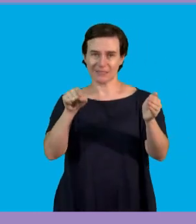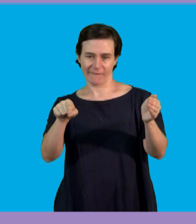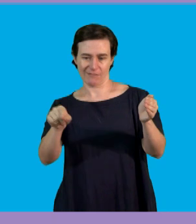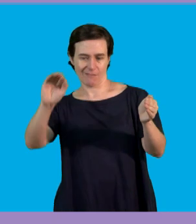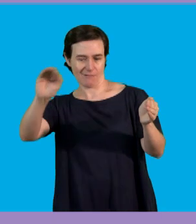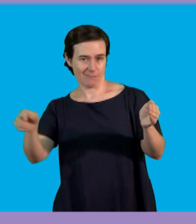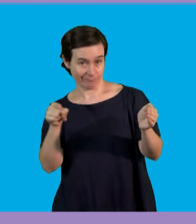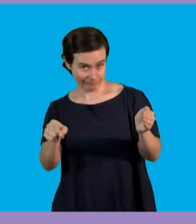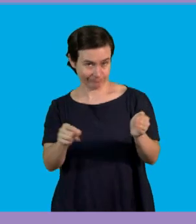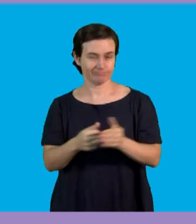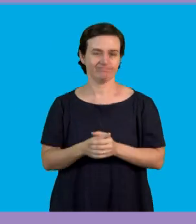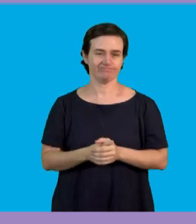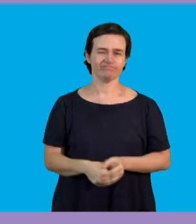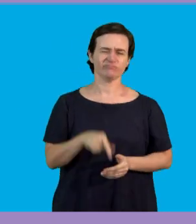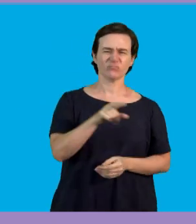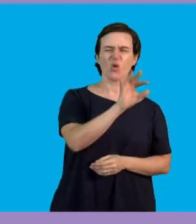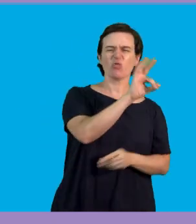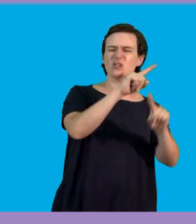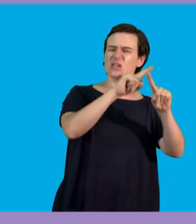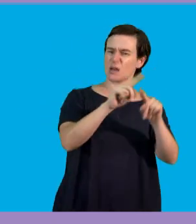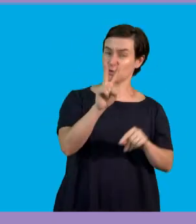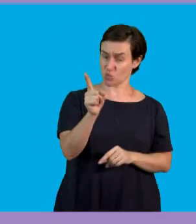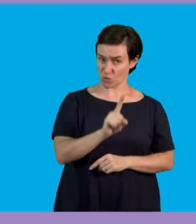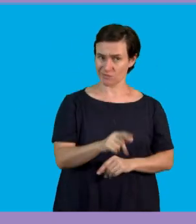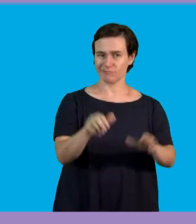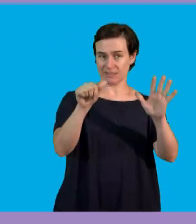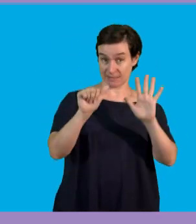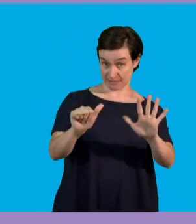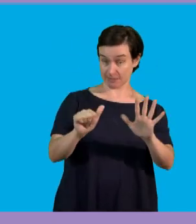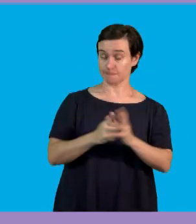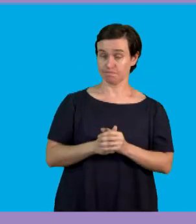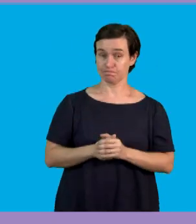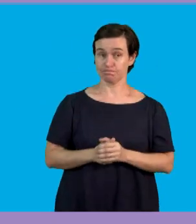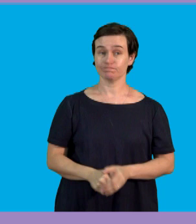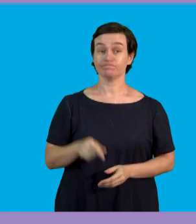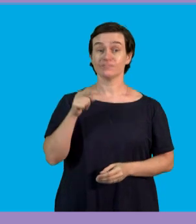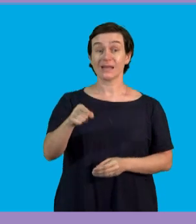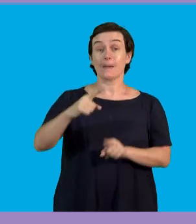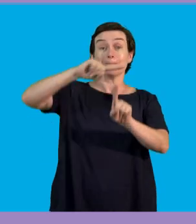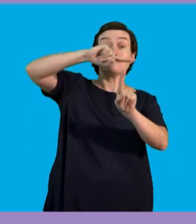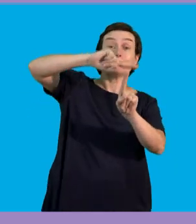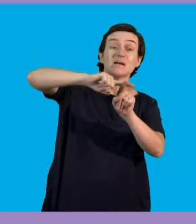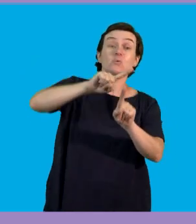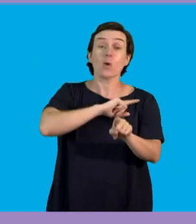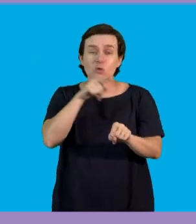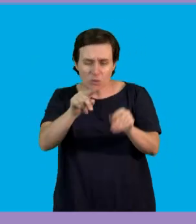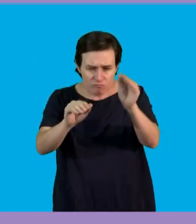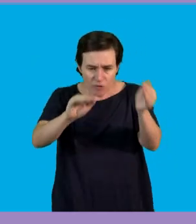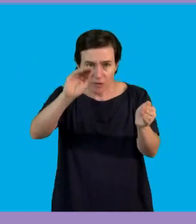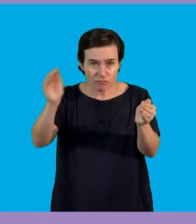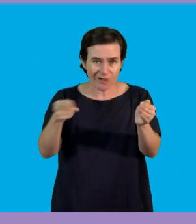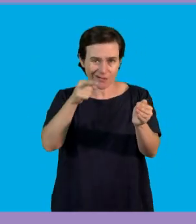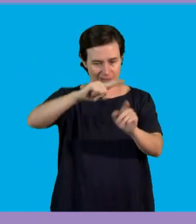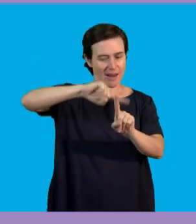So we have 3 multiplied by 2, that will give us a 6. Then we are adding it because in the bracket we have an addition there. And then